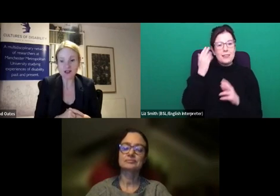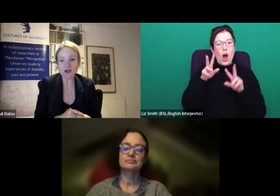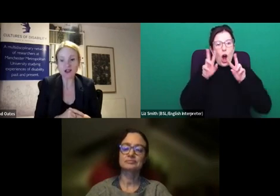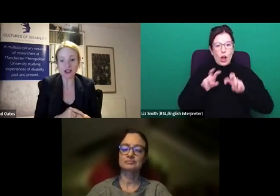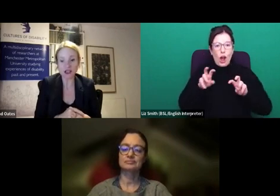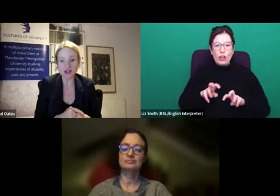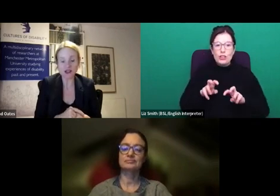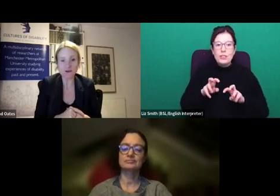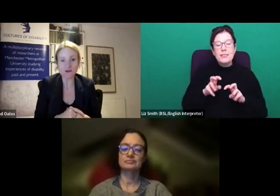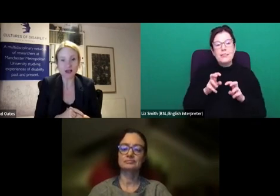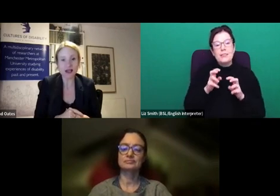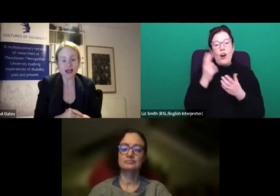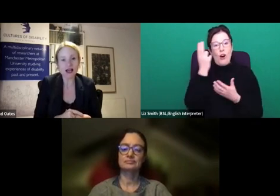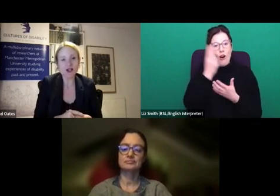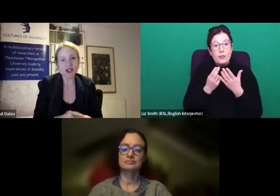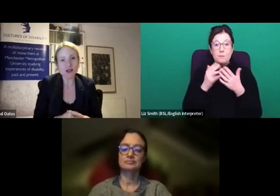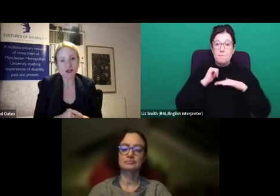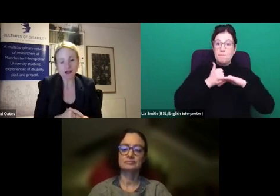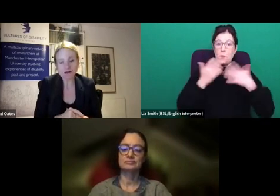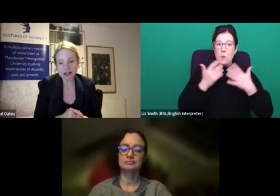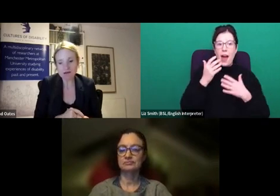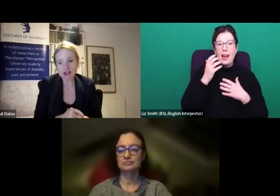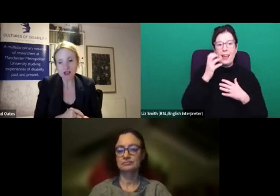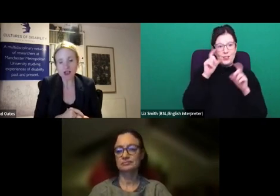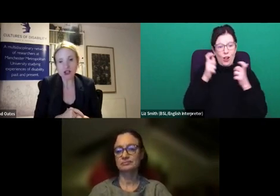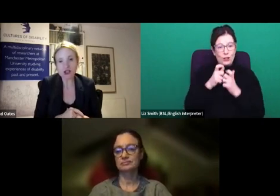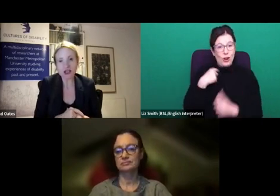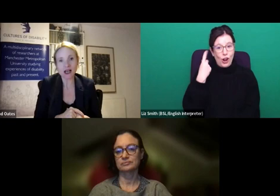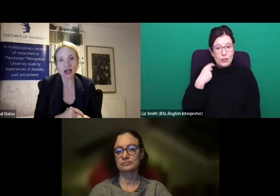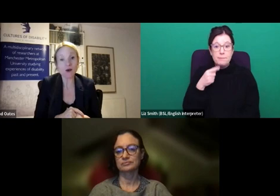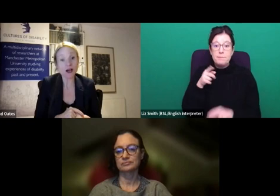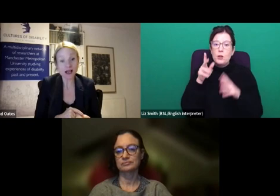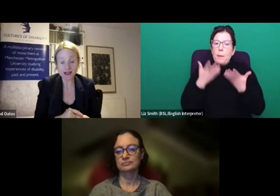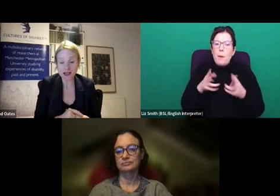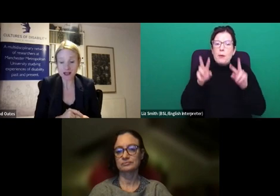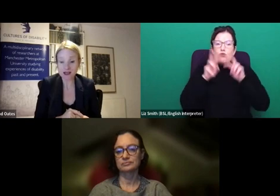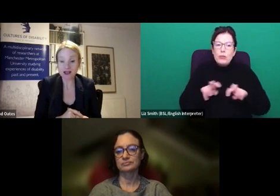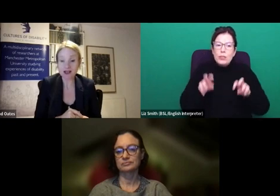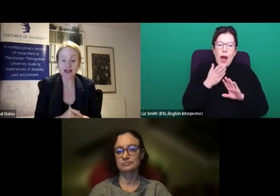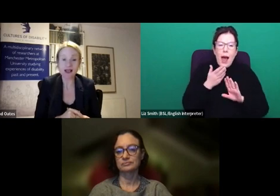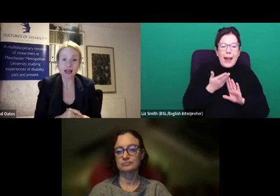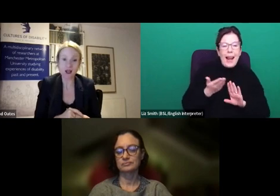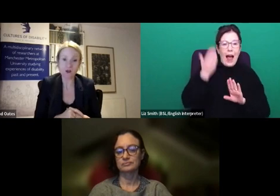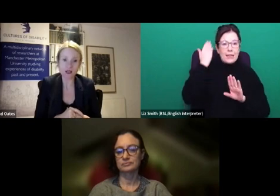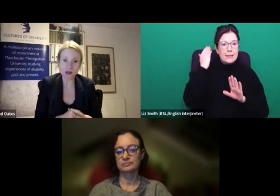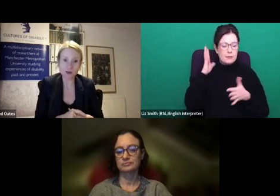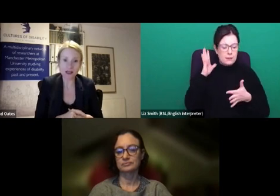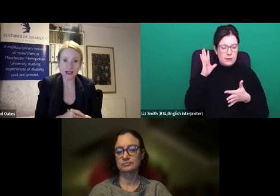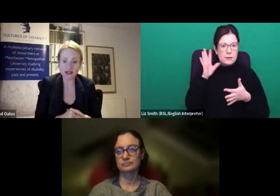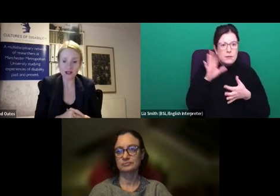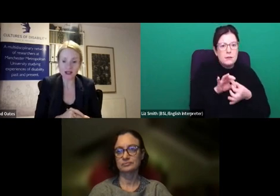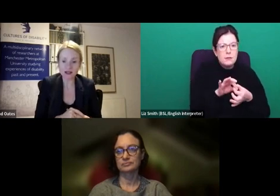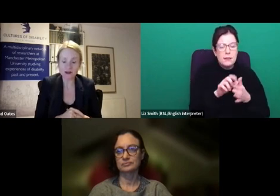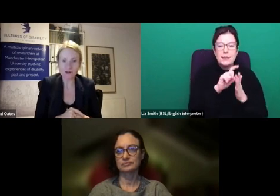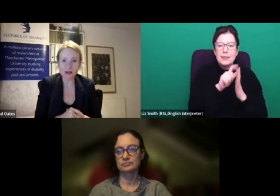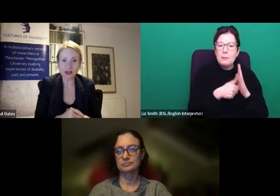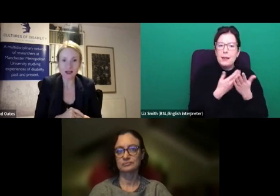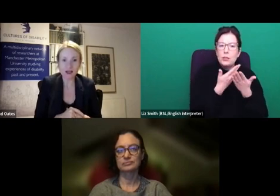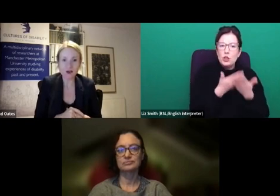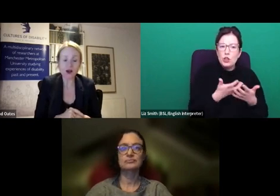at the King's College in London, and she's currently researching how classics can engage with disability